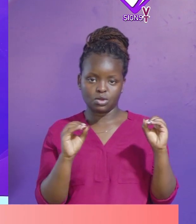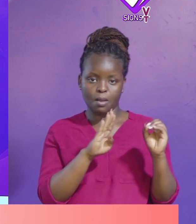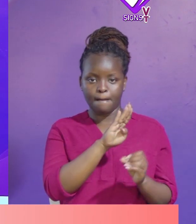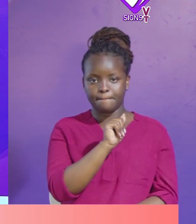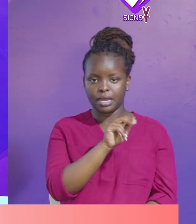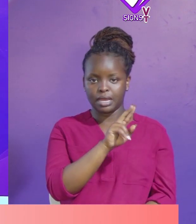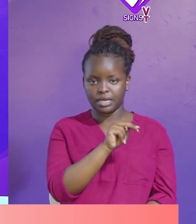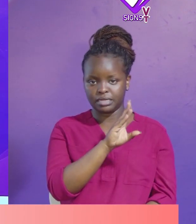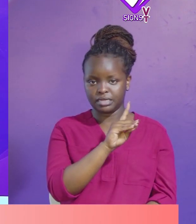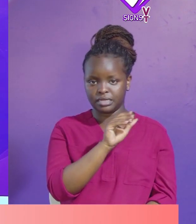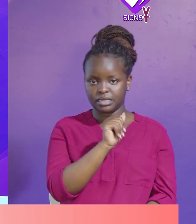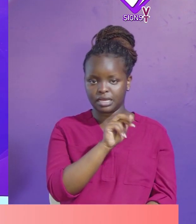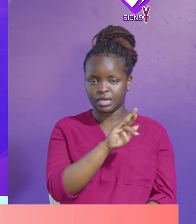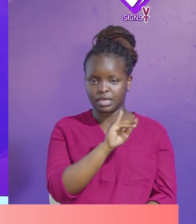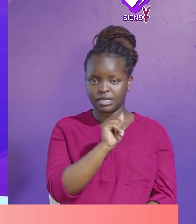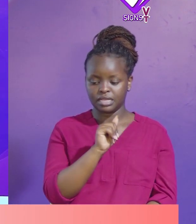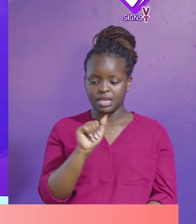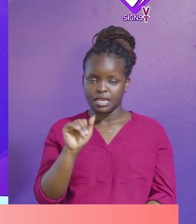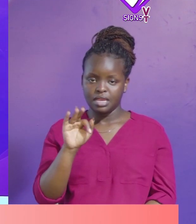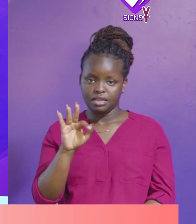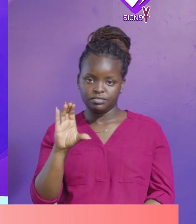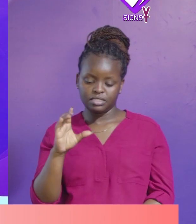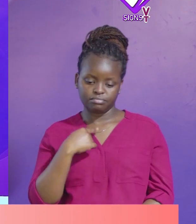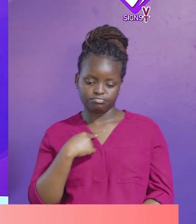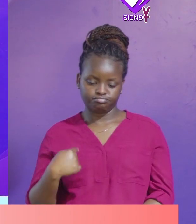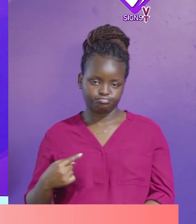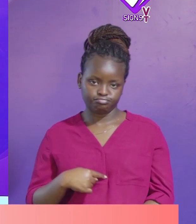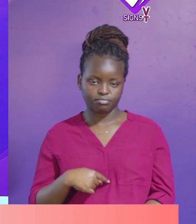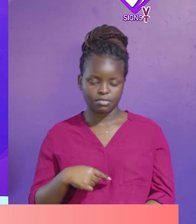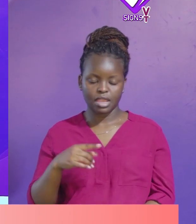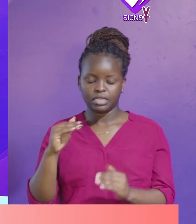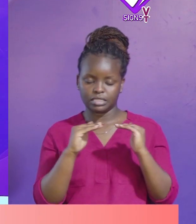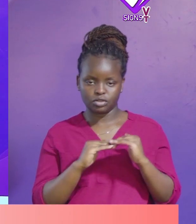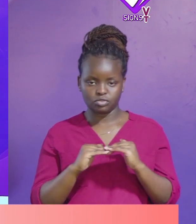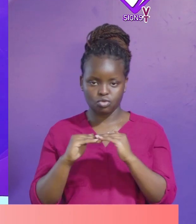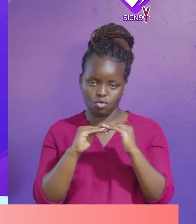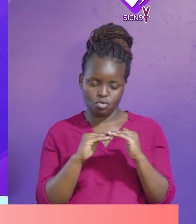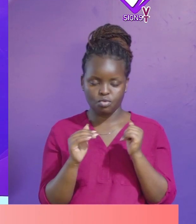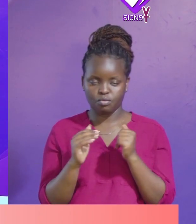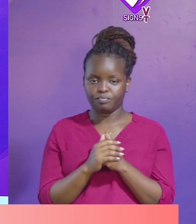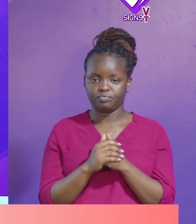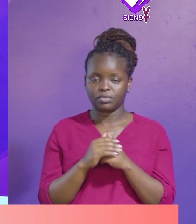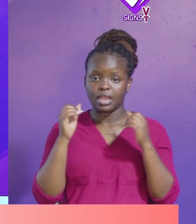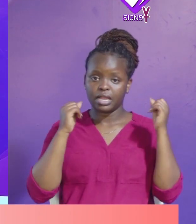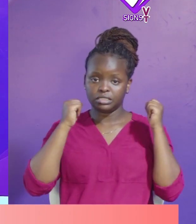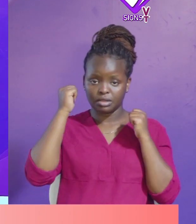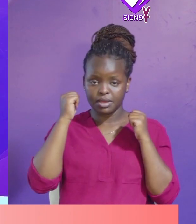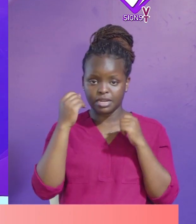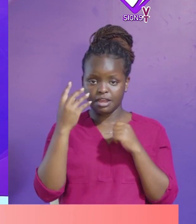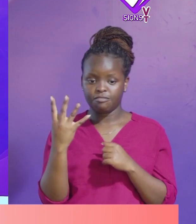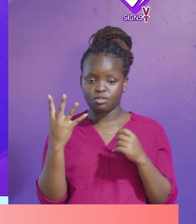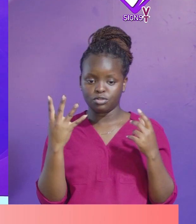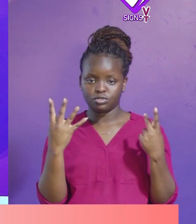versus Sofapaka. It was a 1-1 draw. Shabana versus Bomet FC. It was 4-2 win